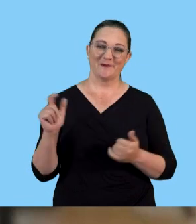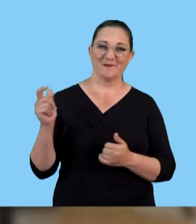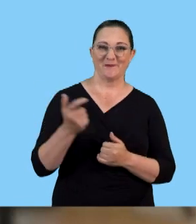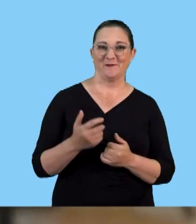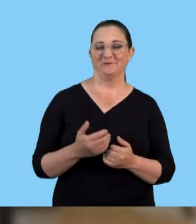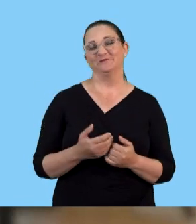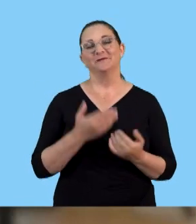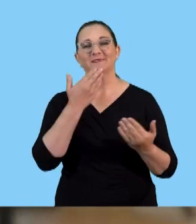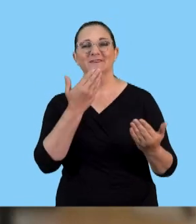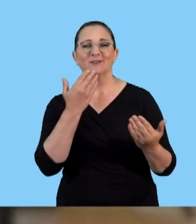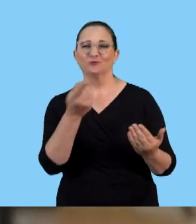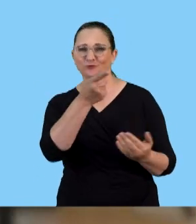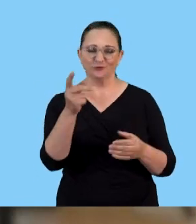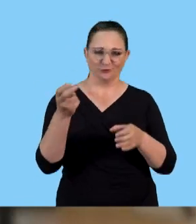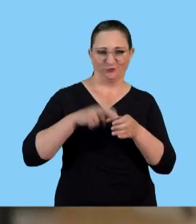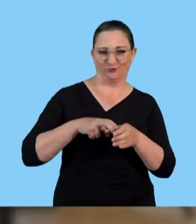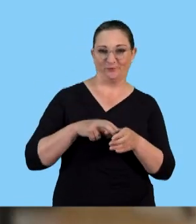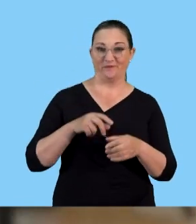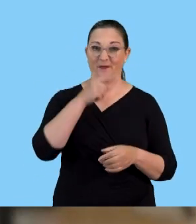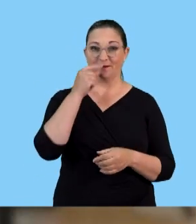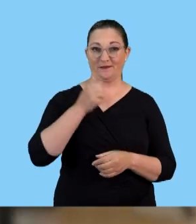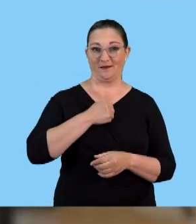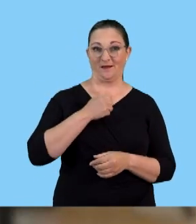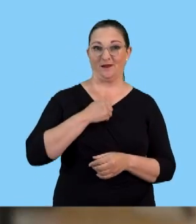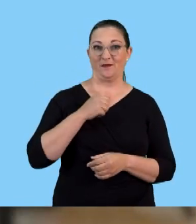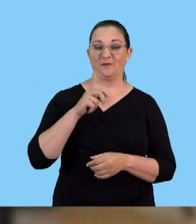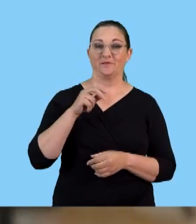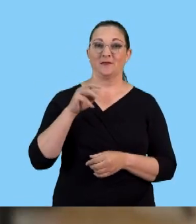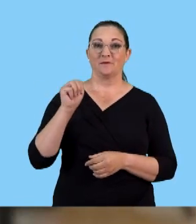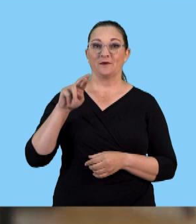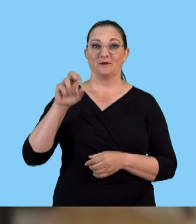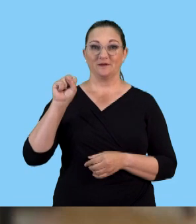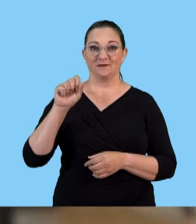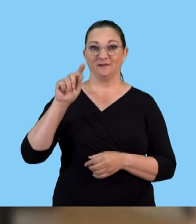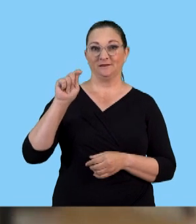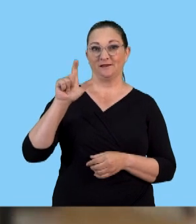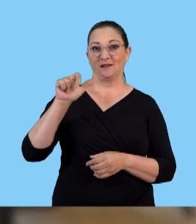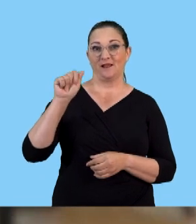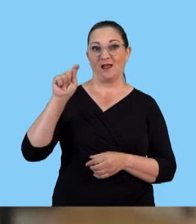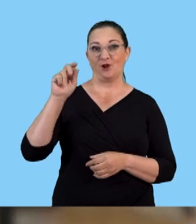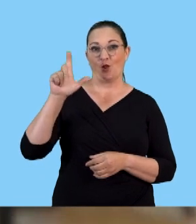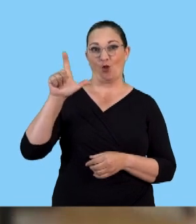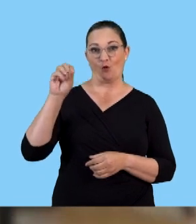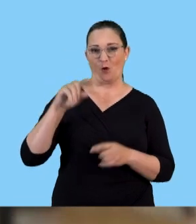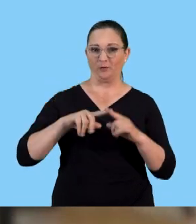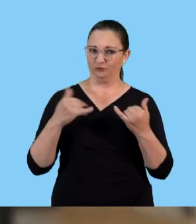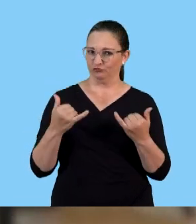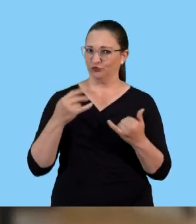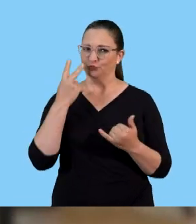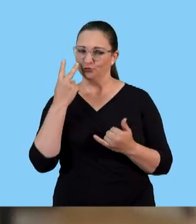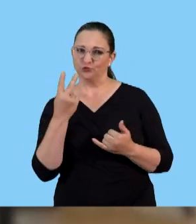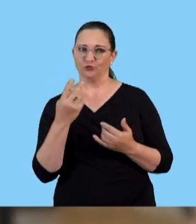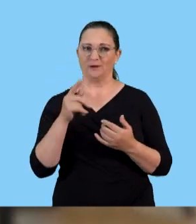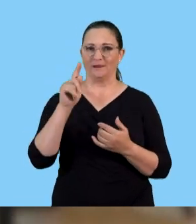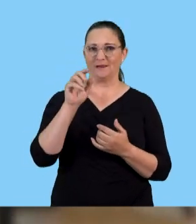Welcome everyone, and thank you for joining me today. My name is Tandin Tlapo, and today we will be looking at the tariff